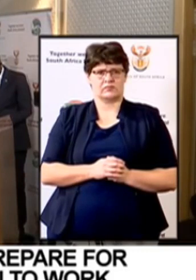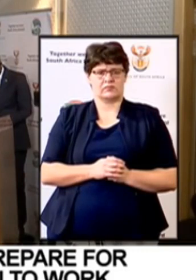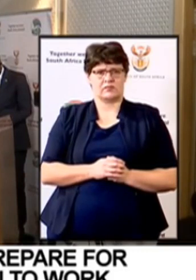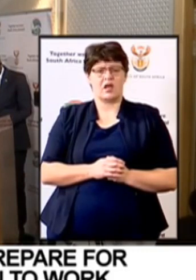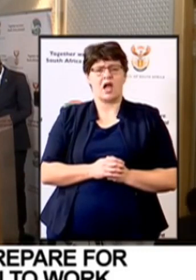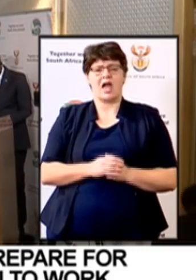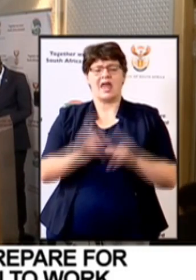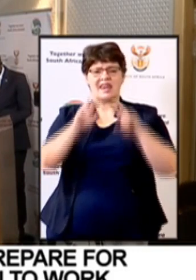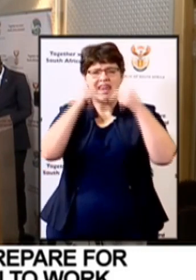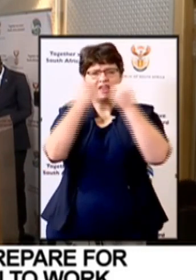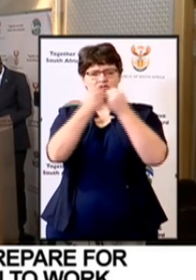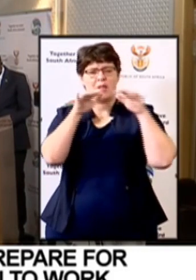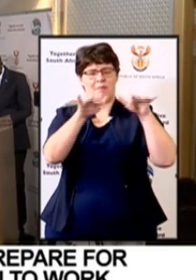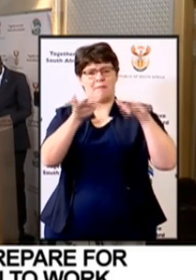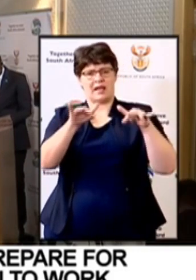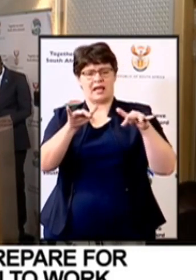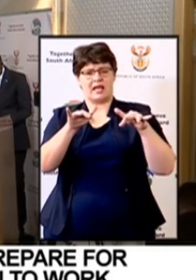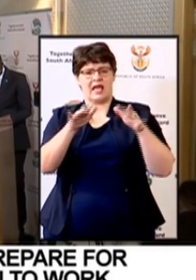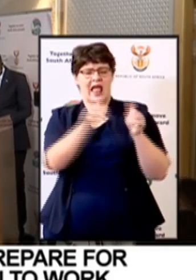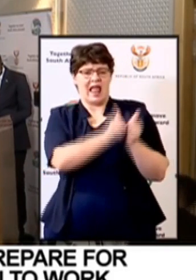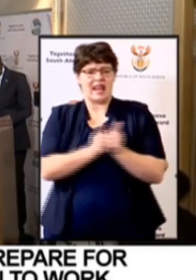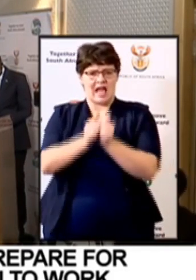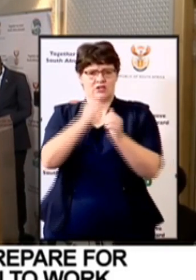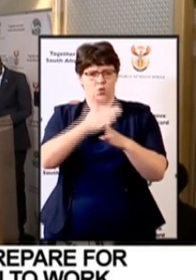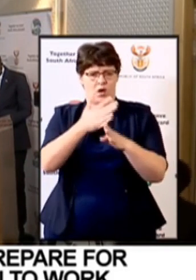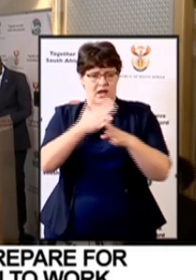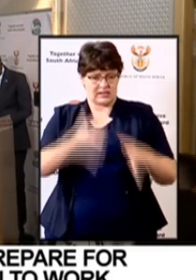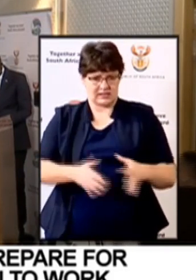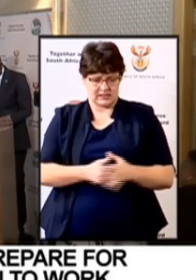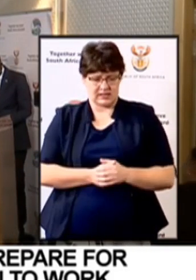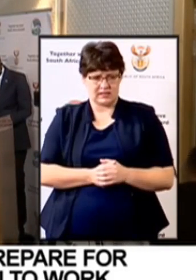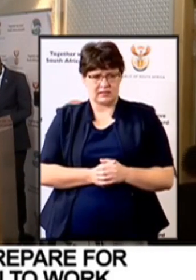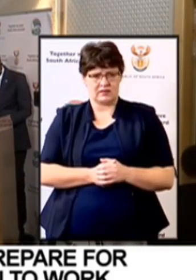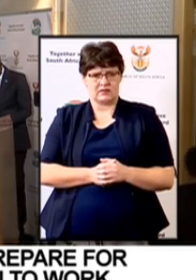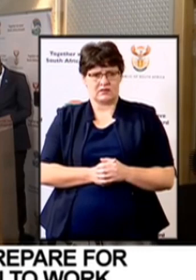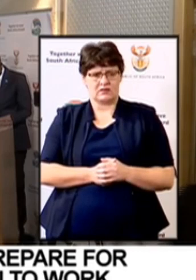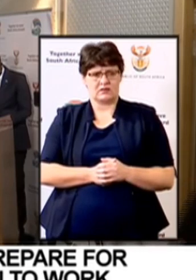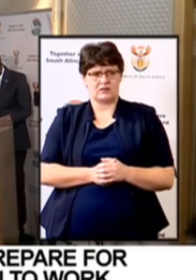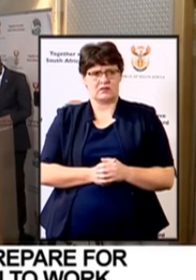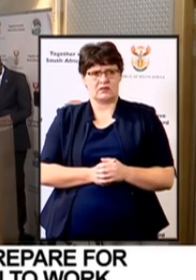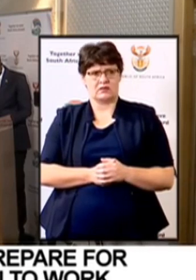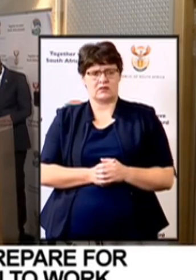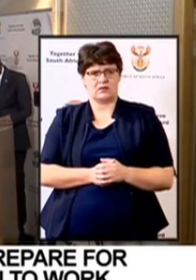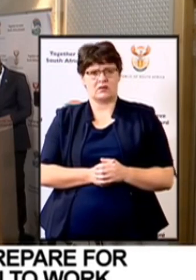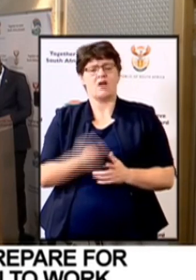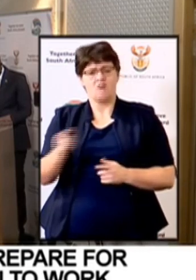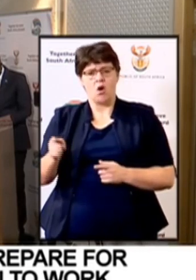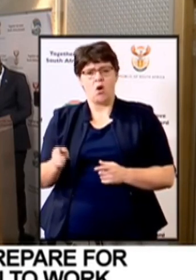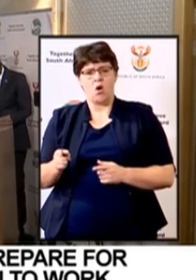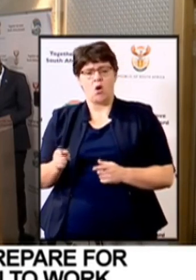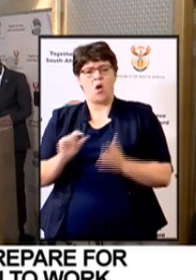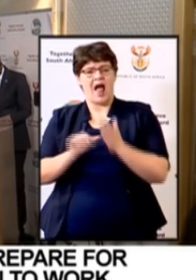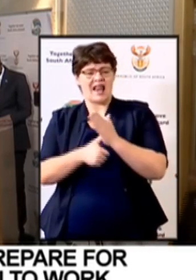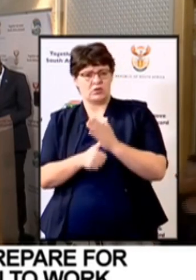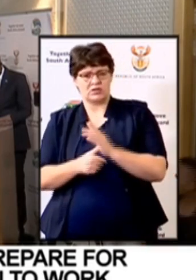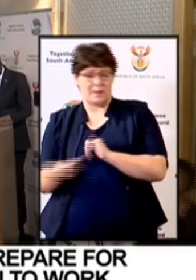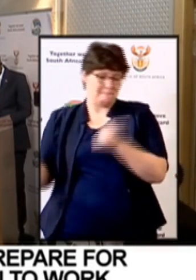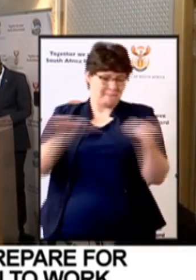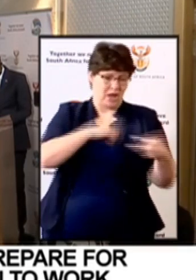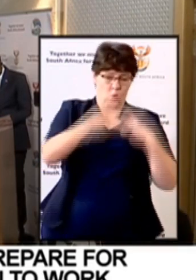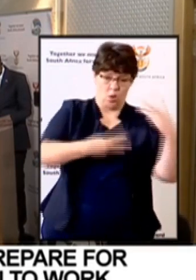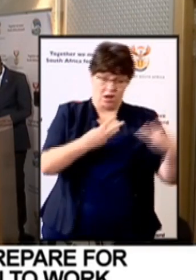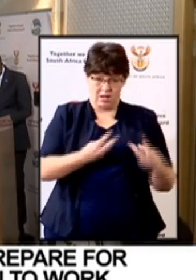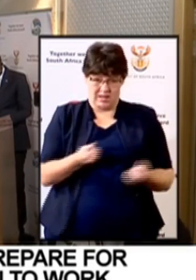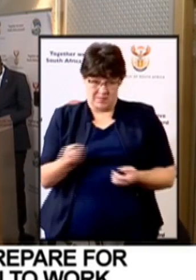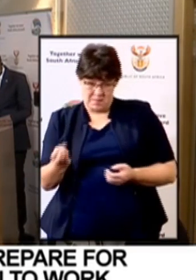Workers. I've got 3 questions for the Minister. Firstly, I would like to know, is there any provision for danger allowance for the workers once they go back to work?